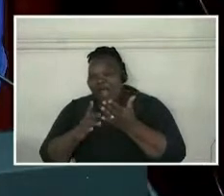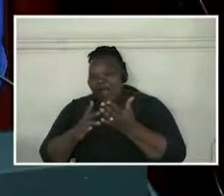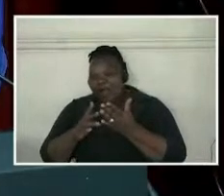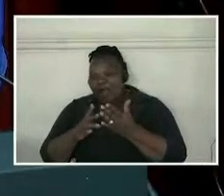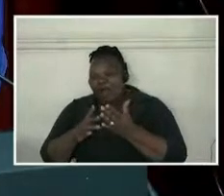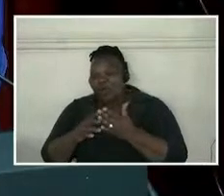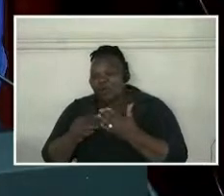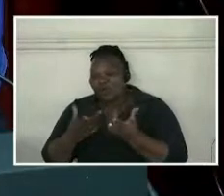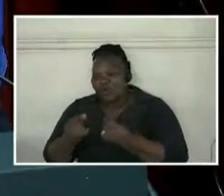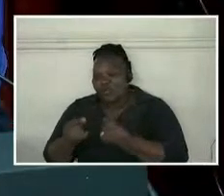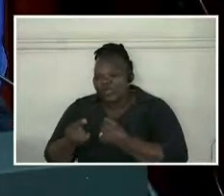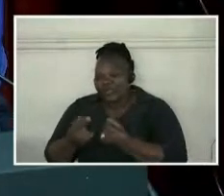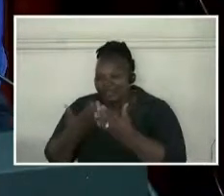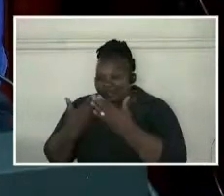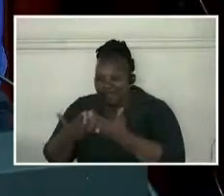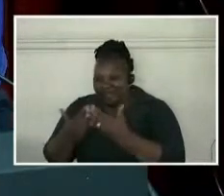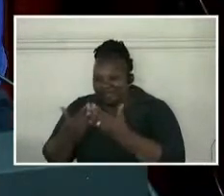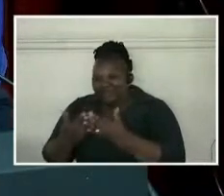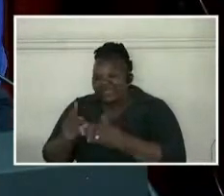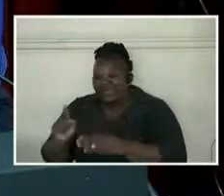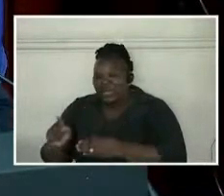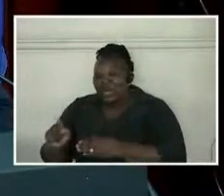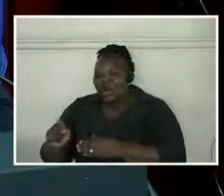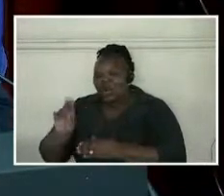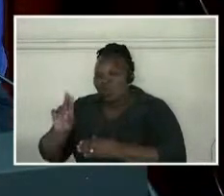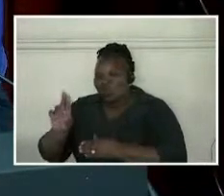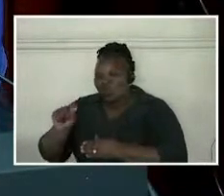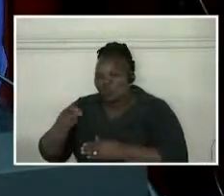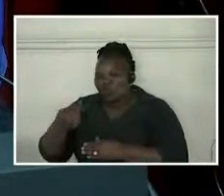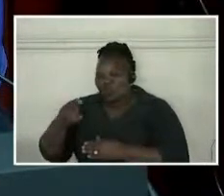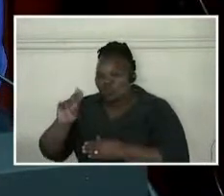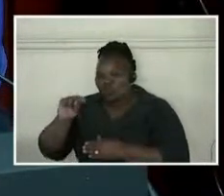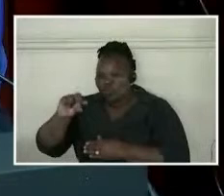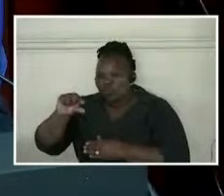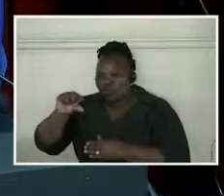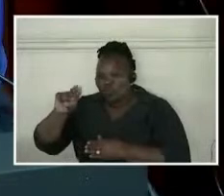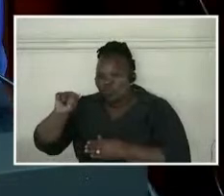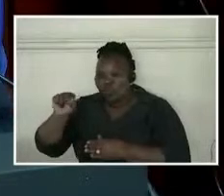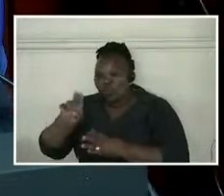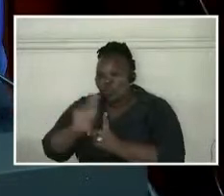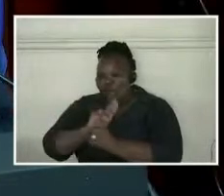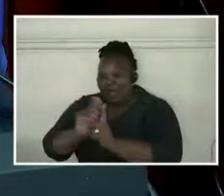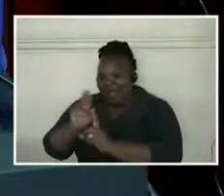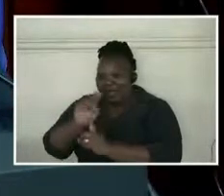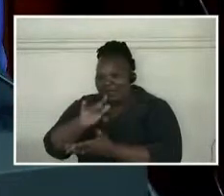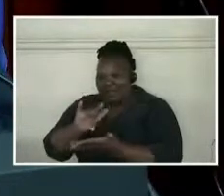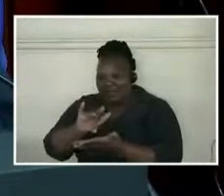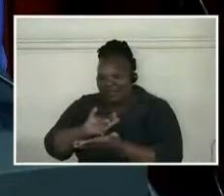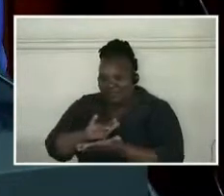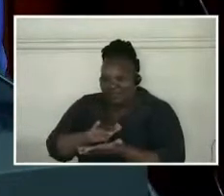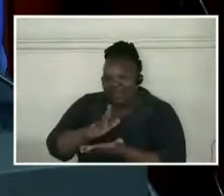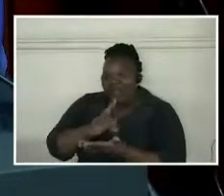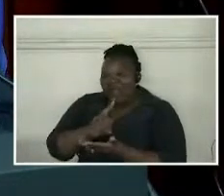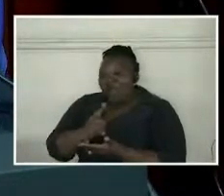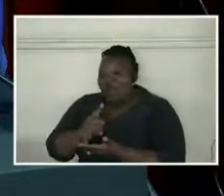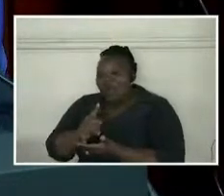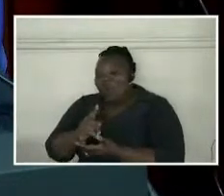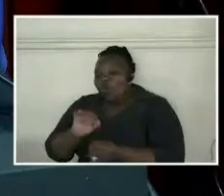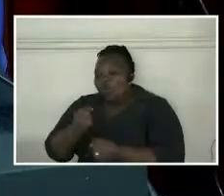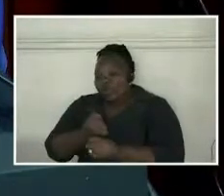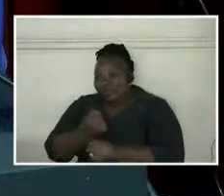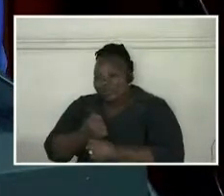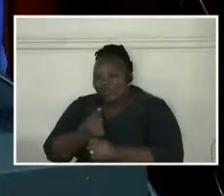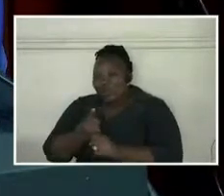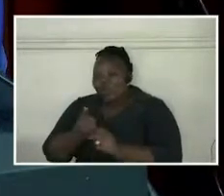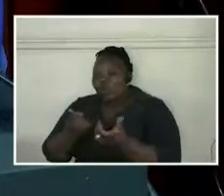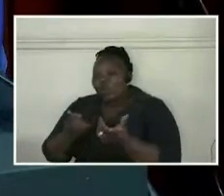conducting the study on the uttangulu art center moreover the committee has noted that the refurbishment of the